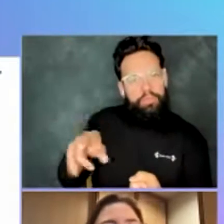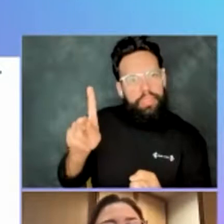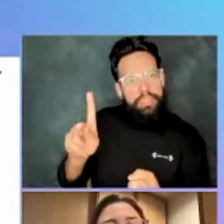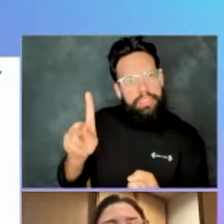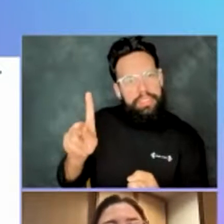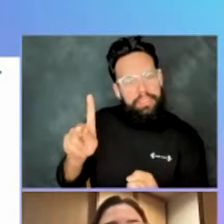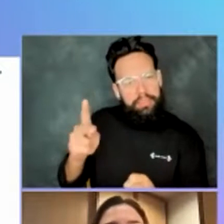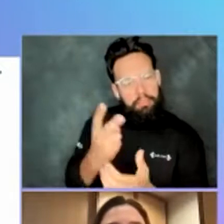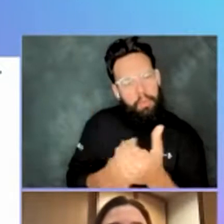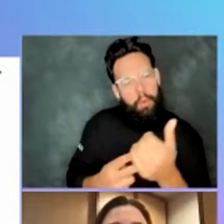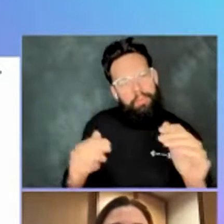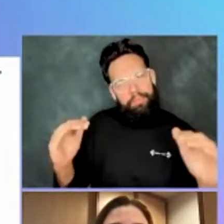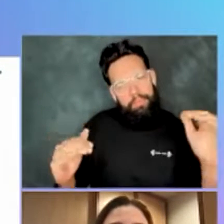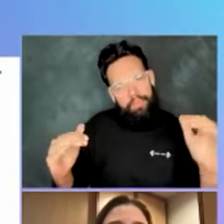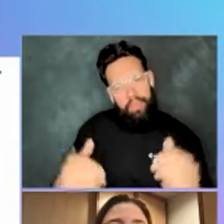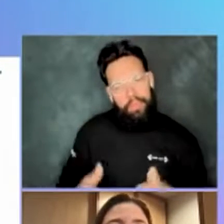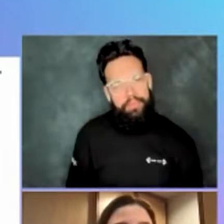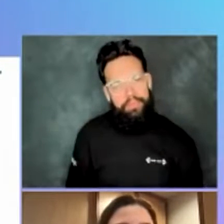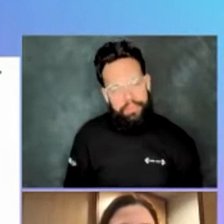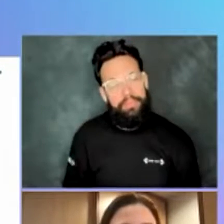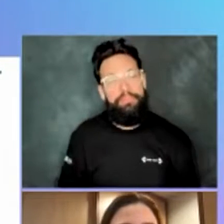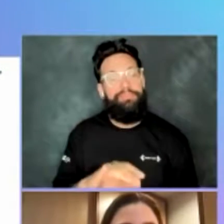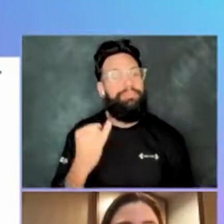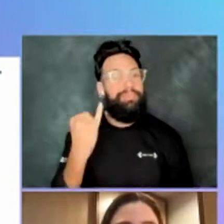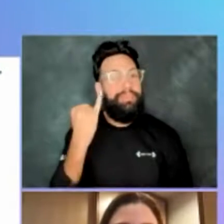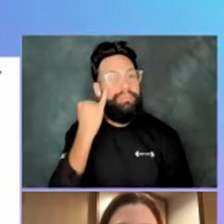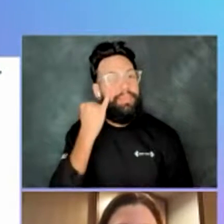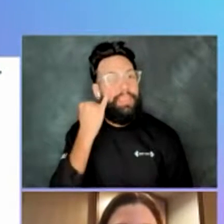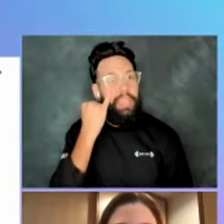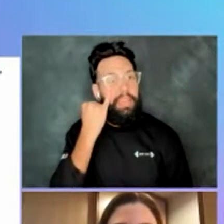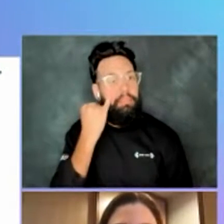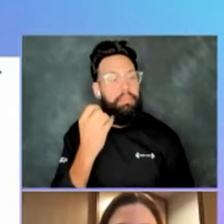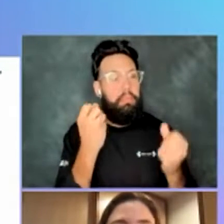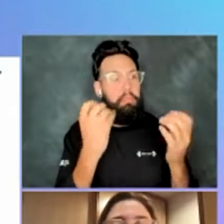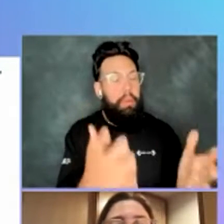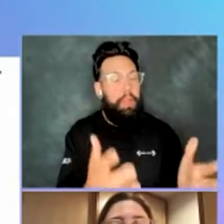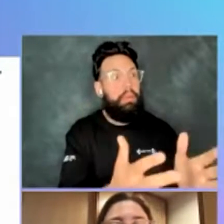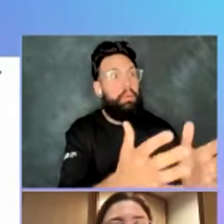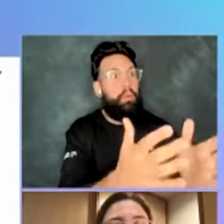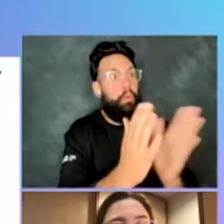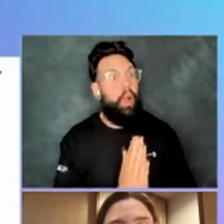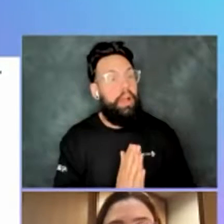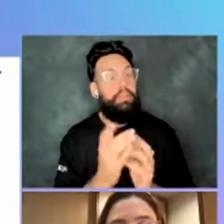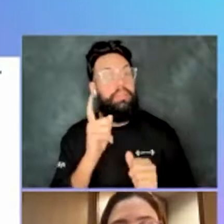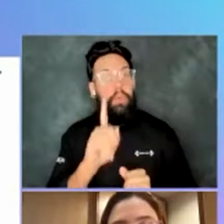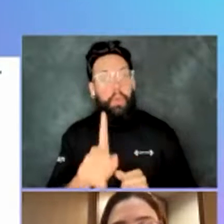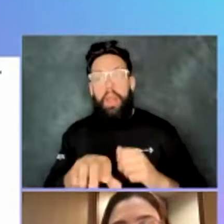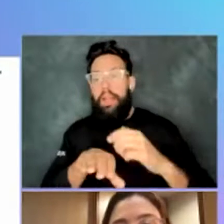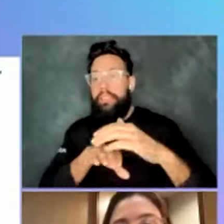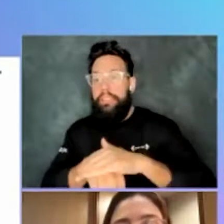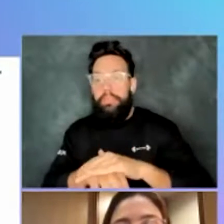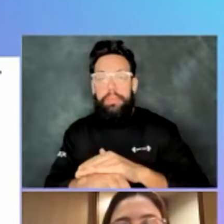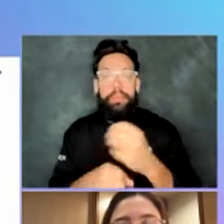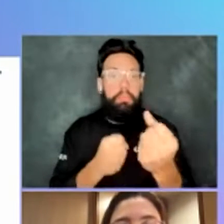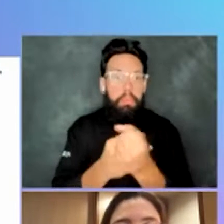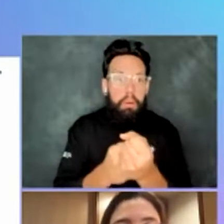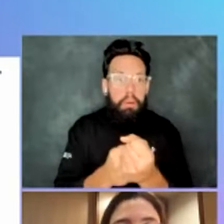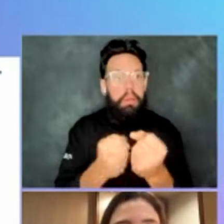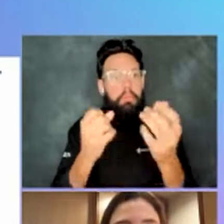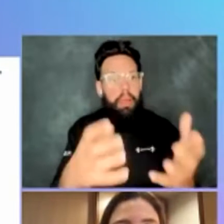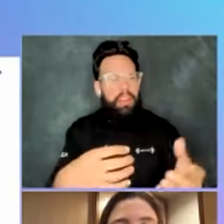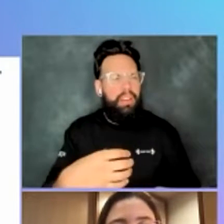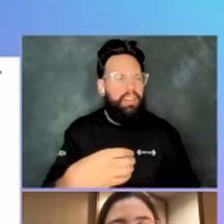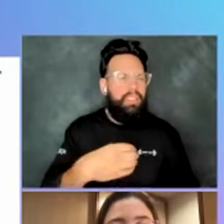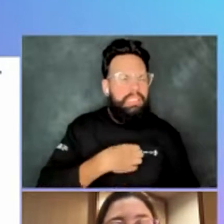results. If you're getting lots of requests for accessibility support, lots of people saying accessibility is